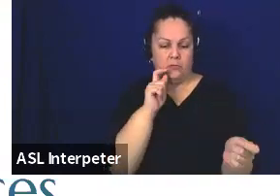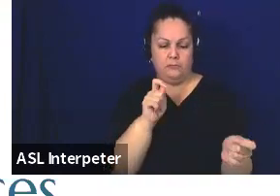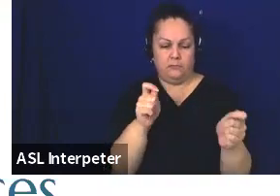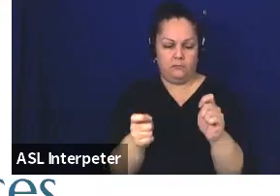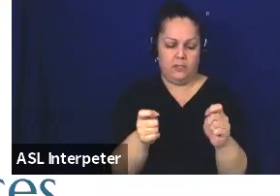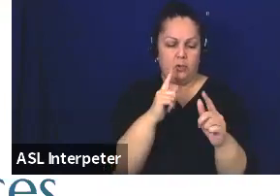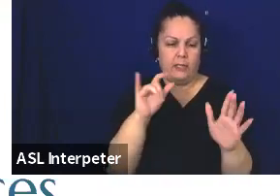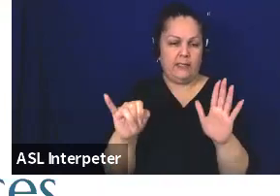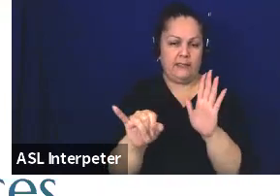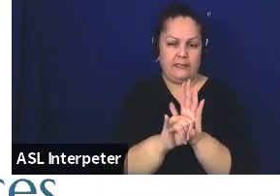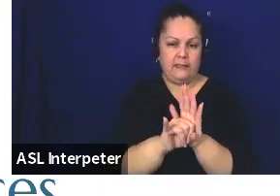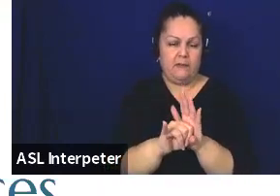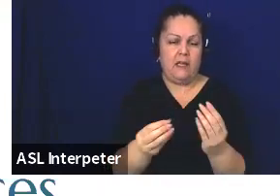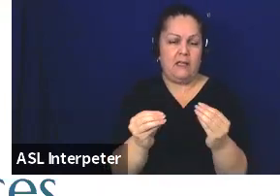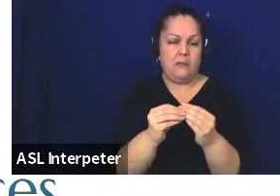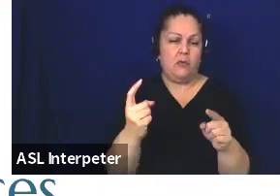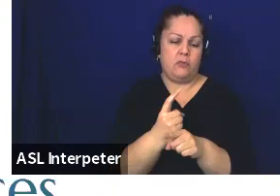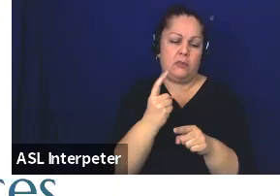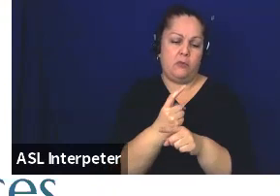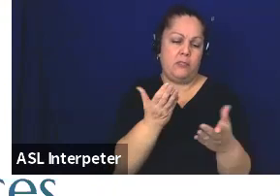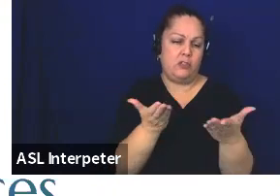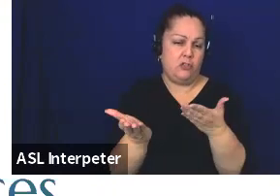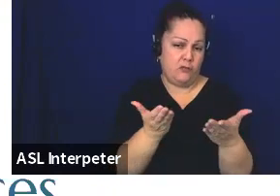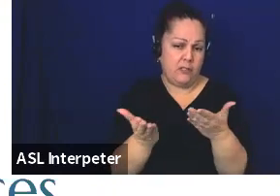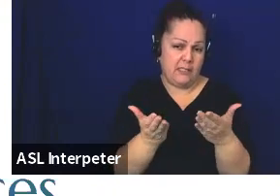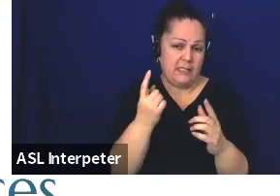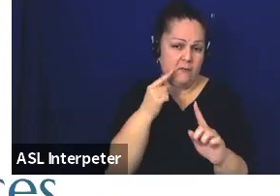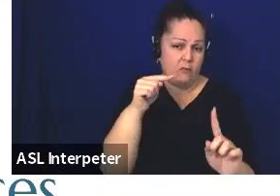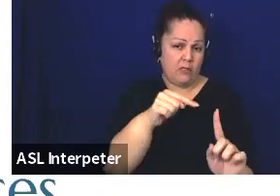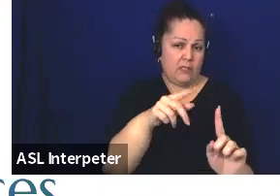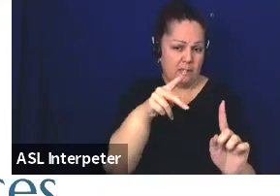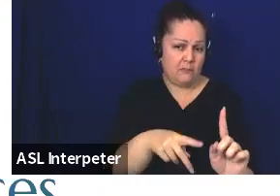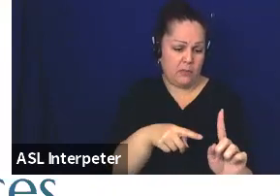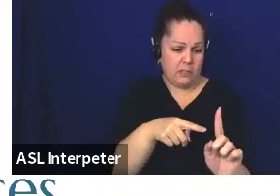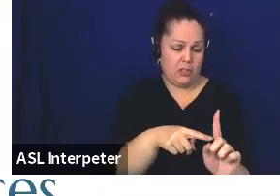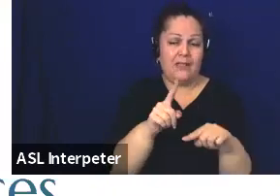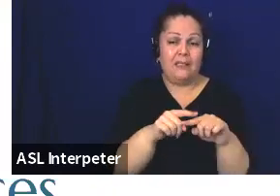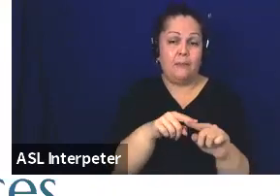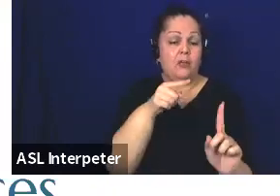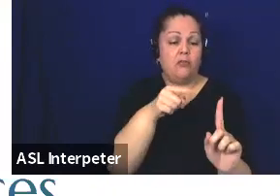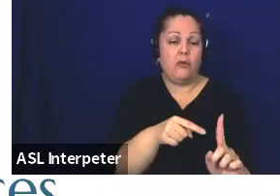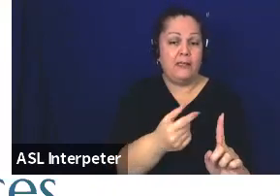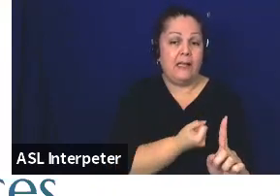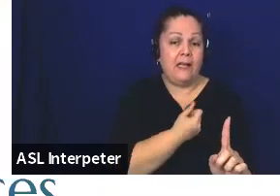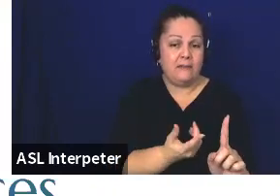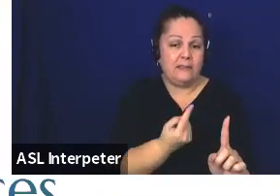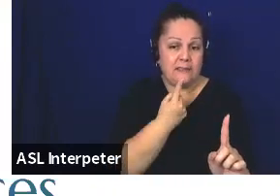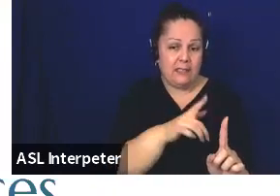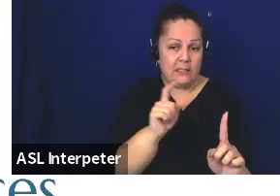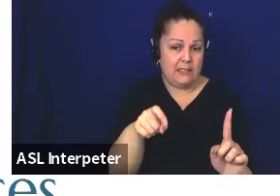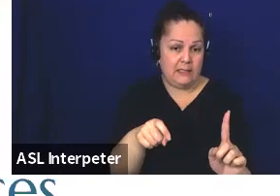to identifying the most appropriate services for the individual based on what they have expressed as their